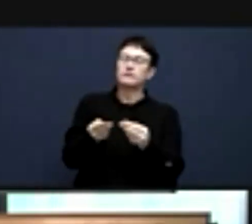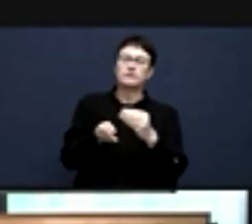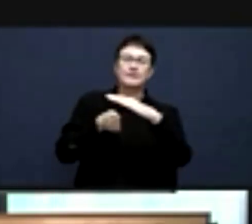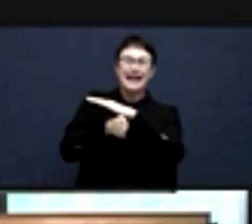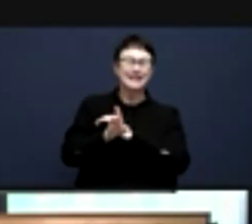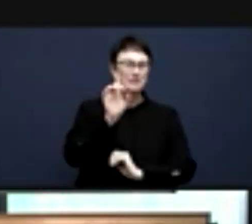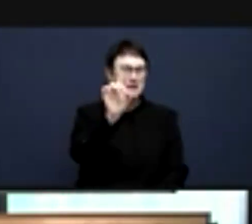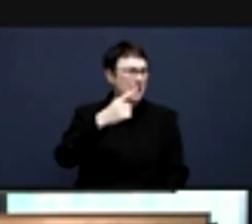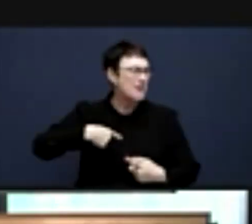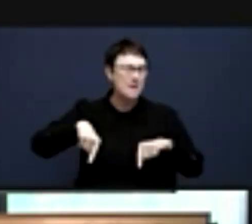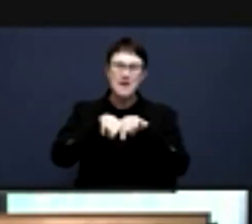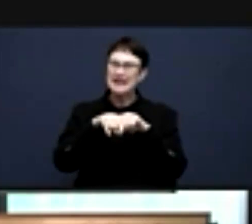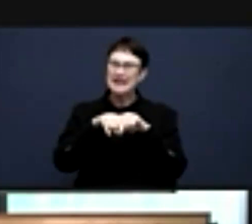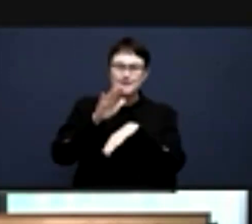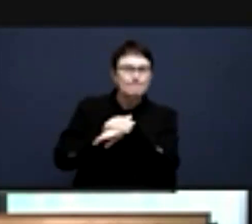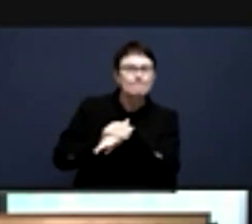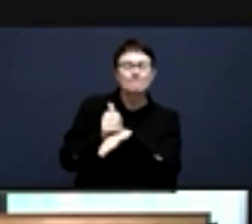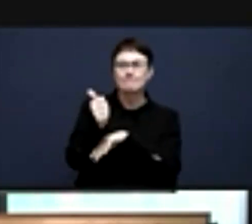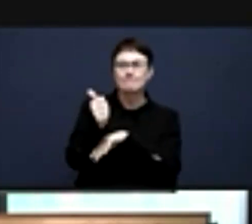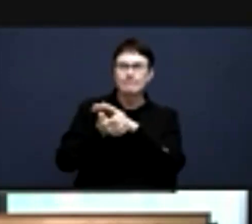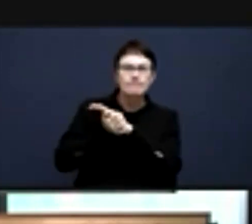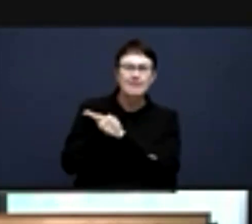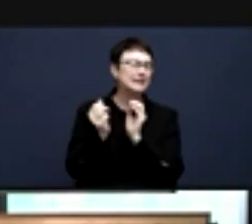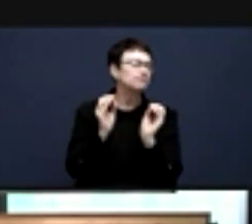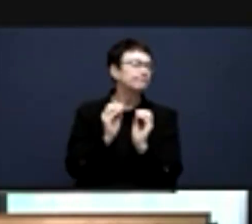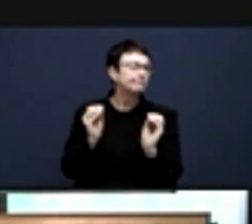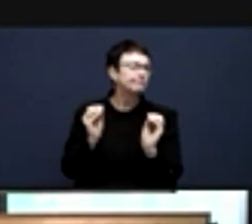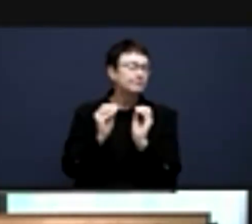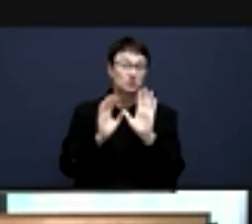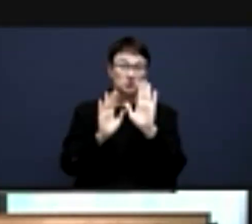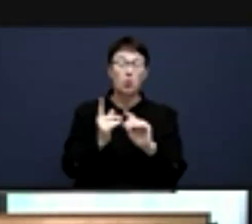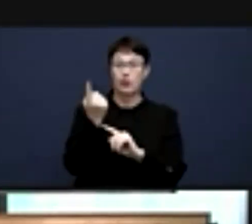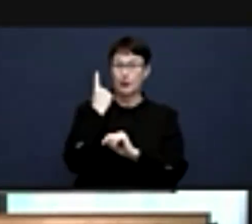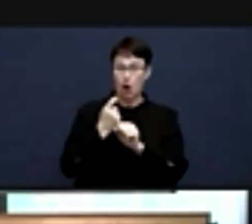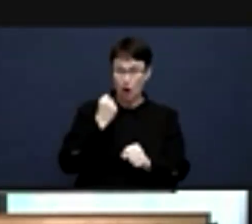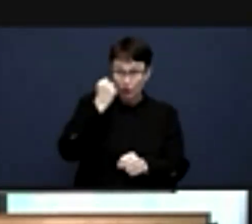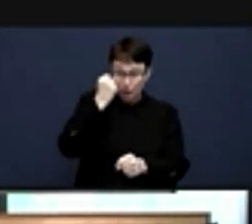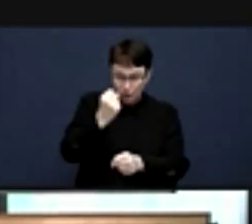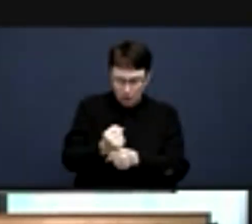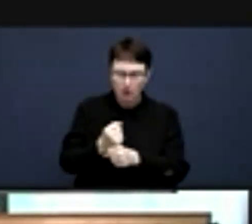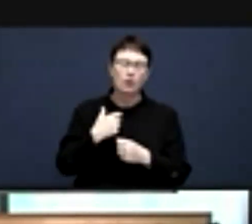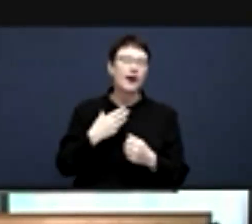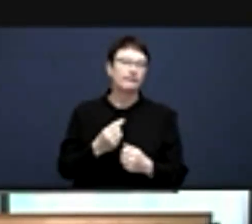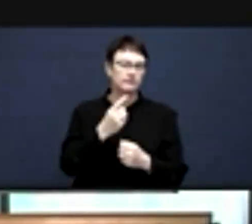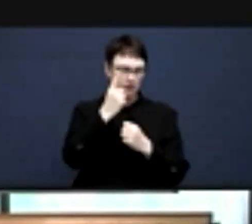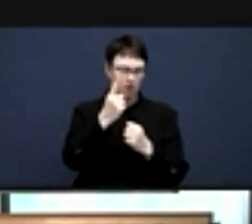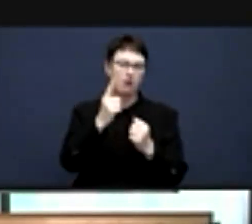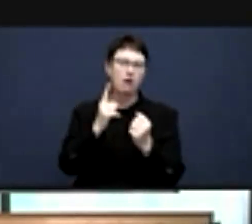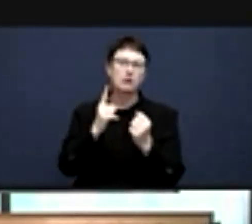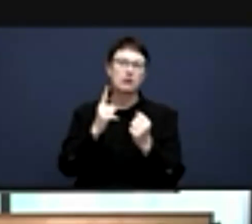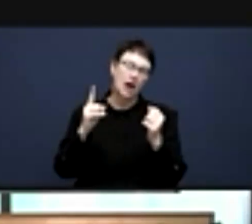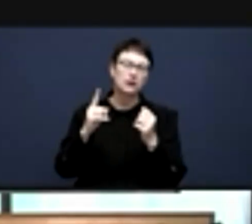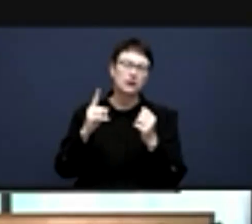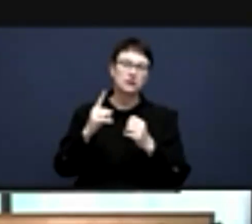In fact, last year, during a preparatory meeting for a release of one of our bigger platforms, I